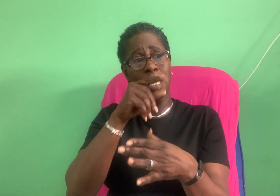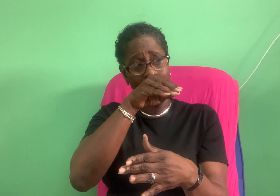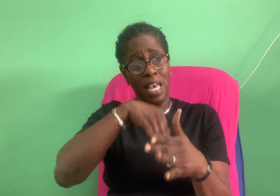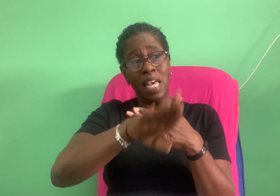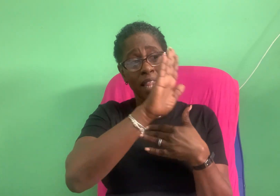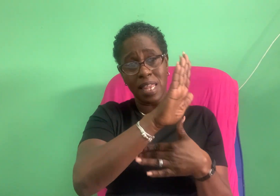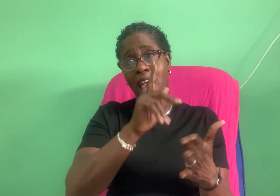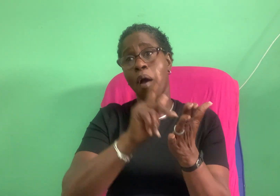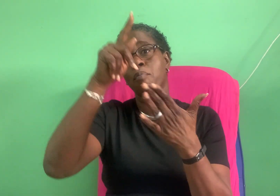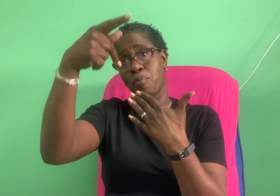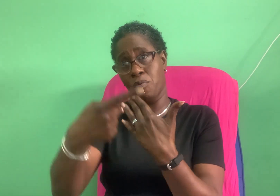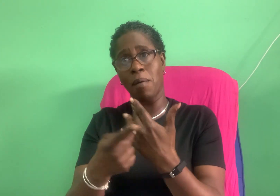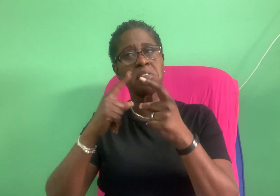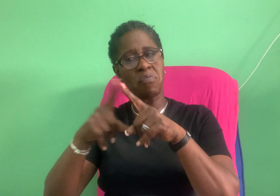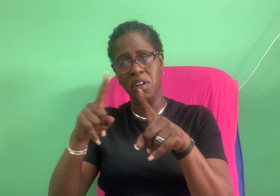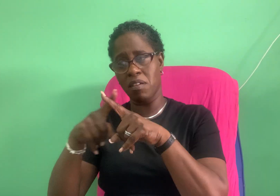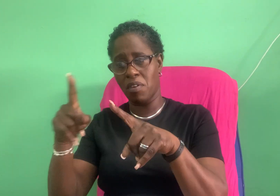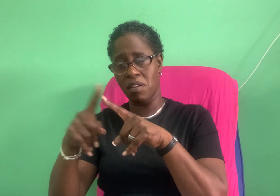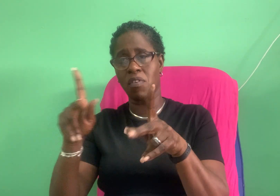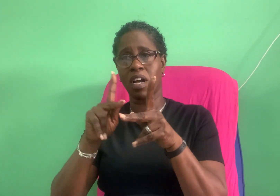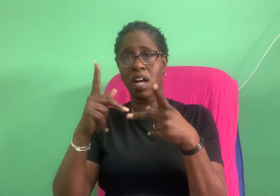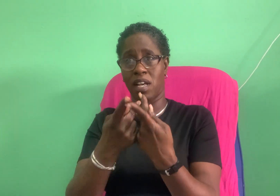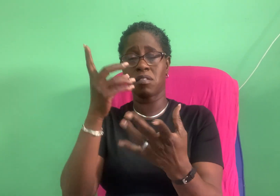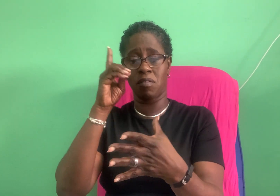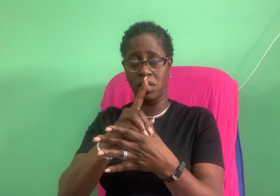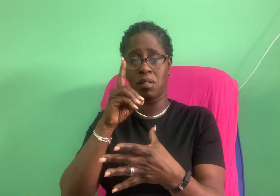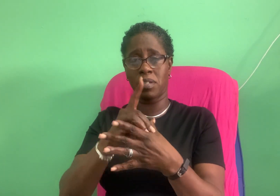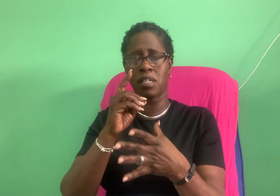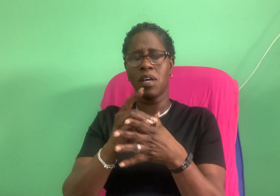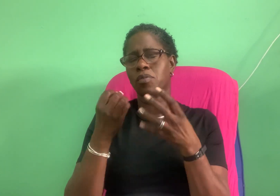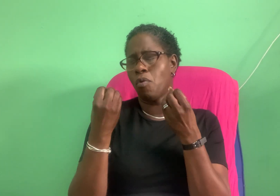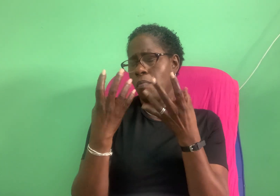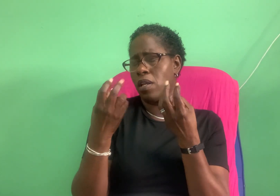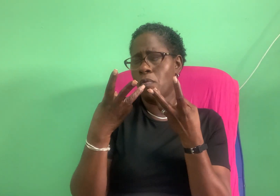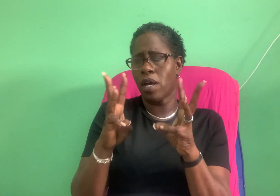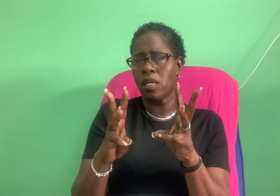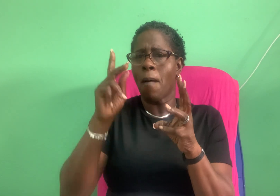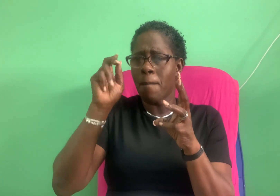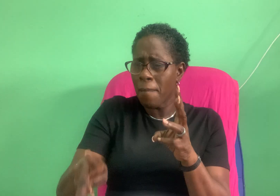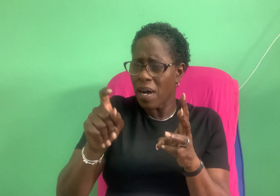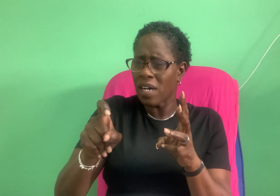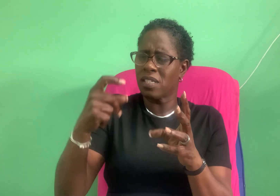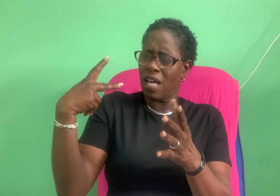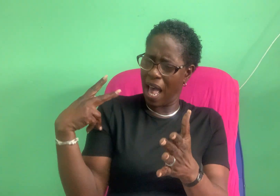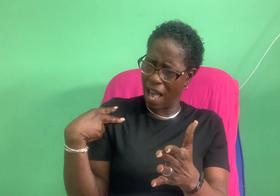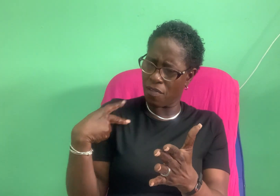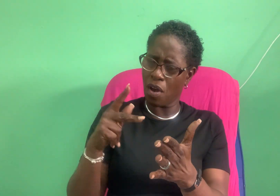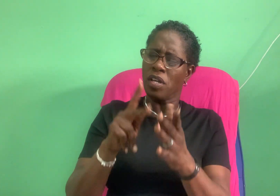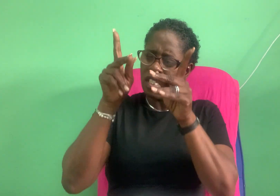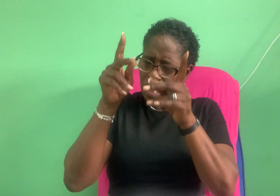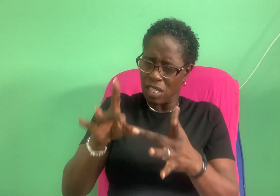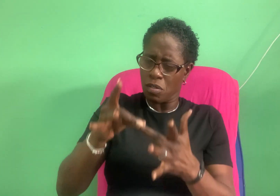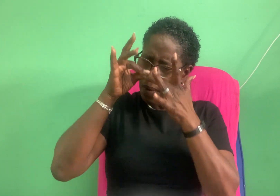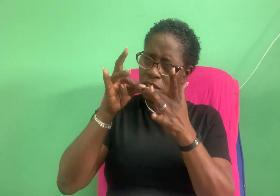an incredibly wide range. And so in many ways, programs need to be prepared to individualize and